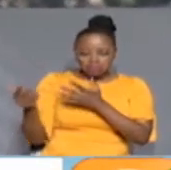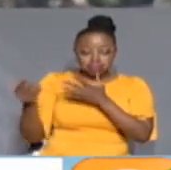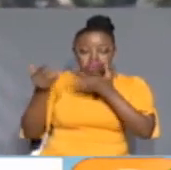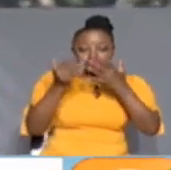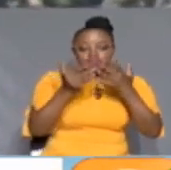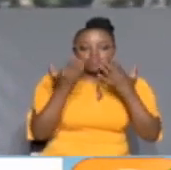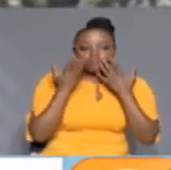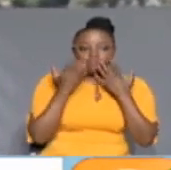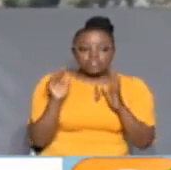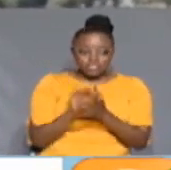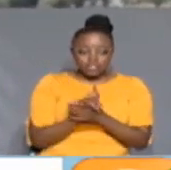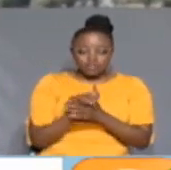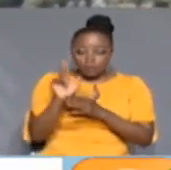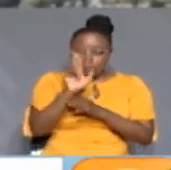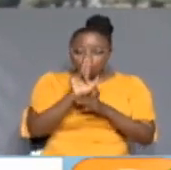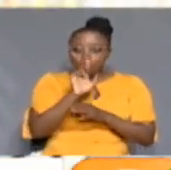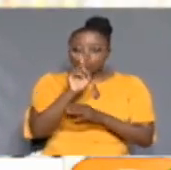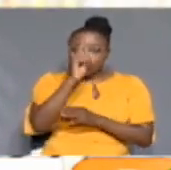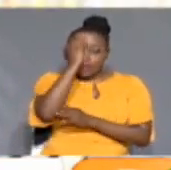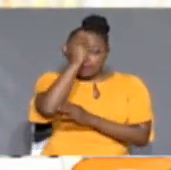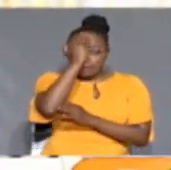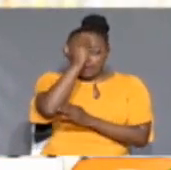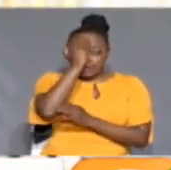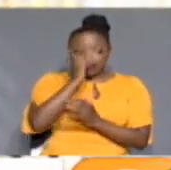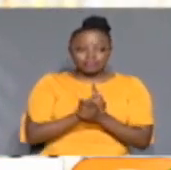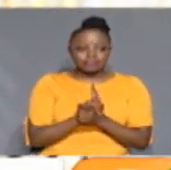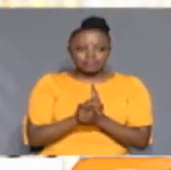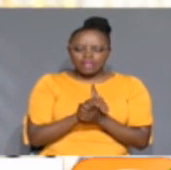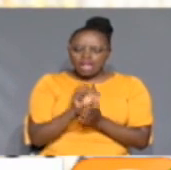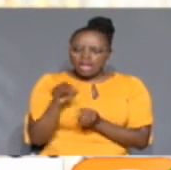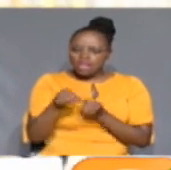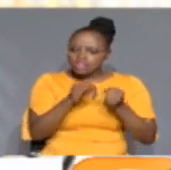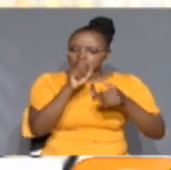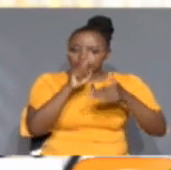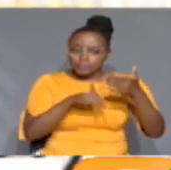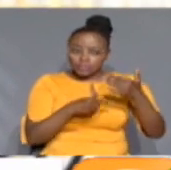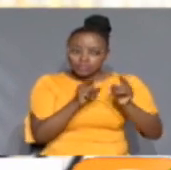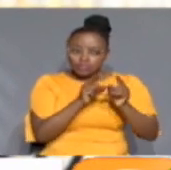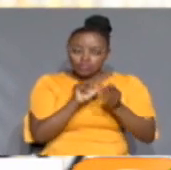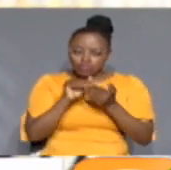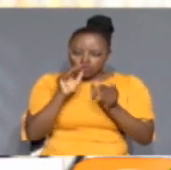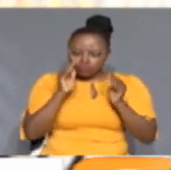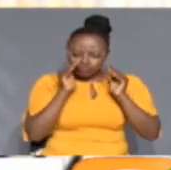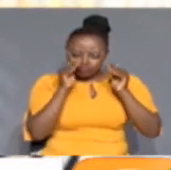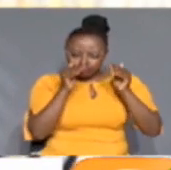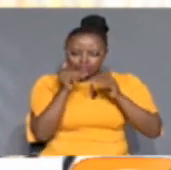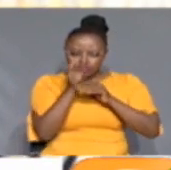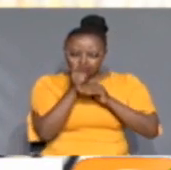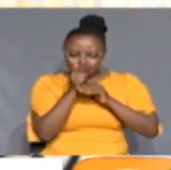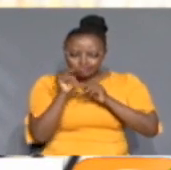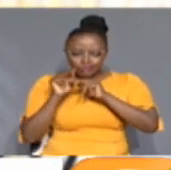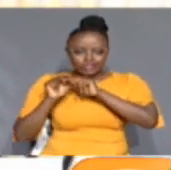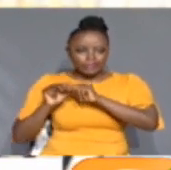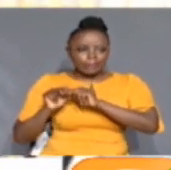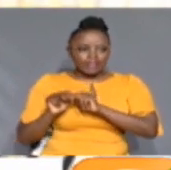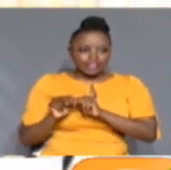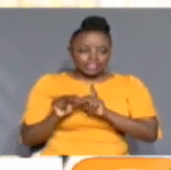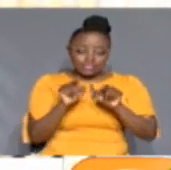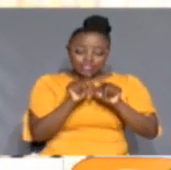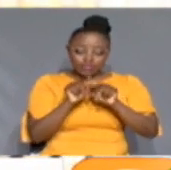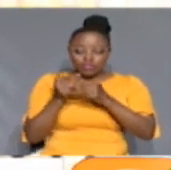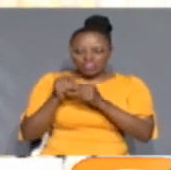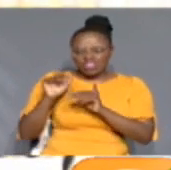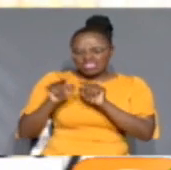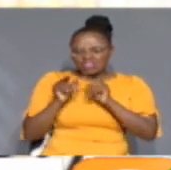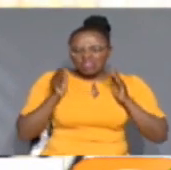country and will be put to use on Monday. The strategy now is will be more reliant on equipment and less reliant